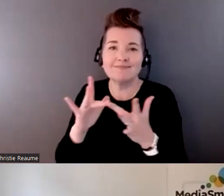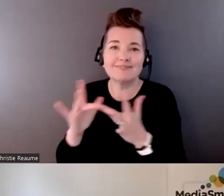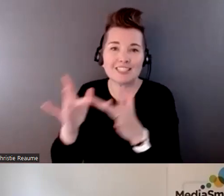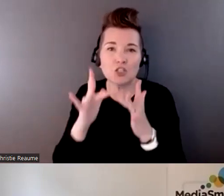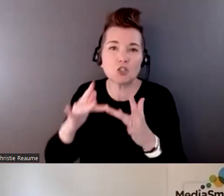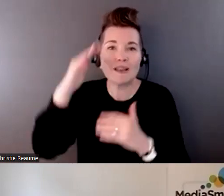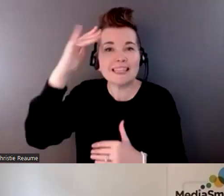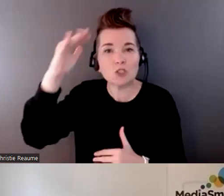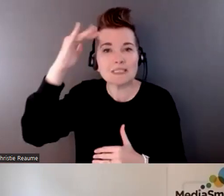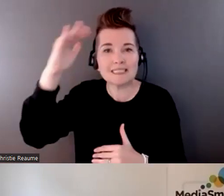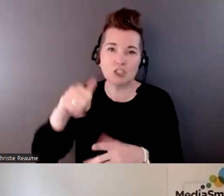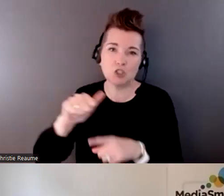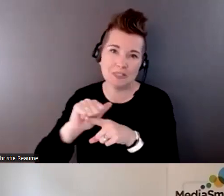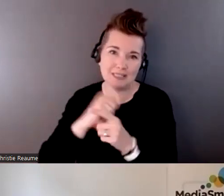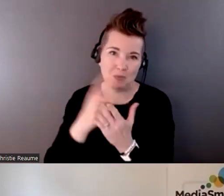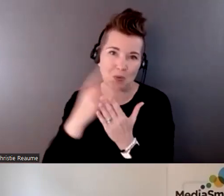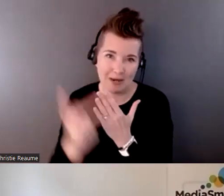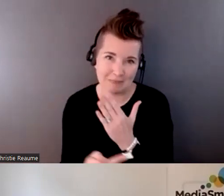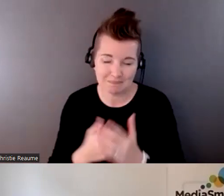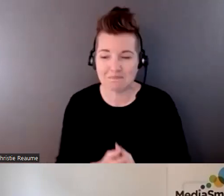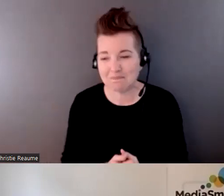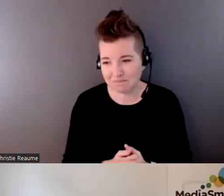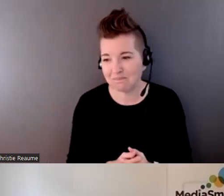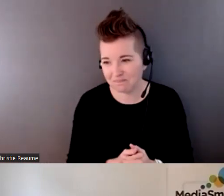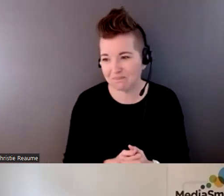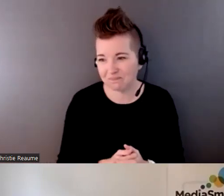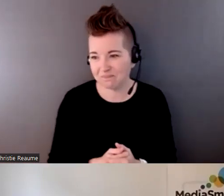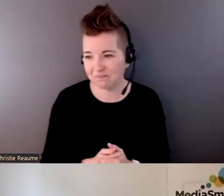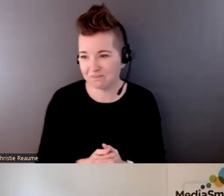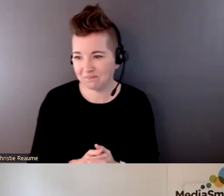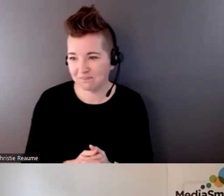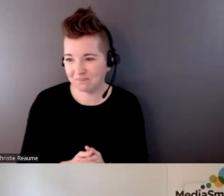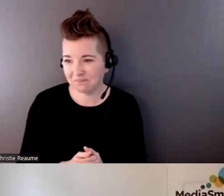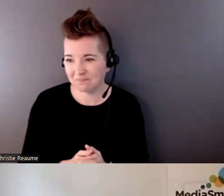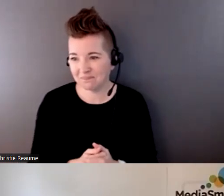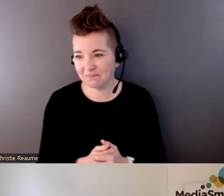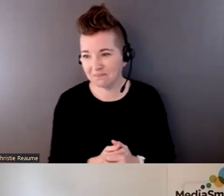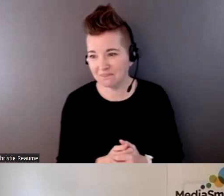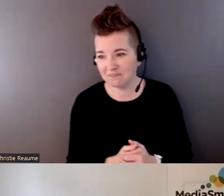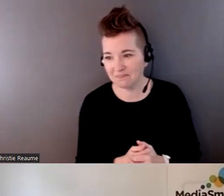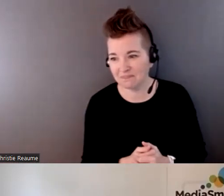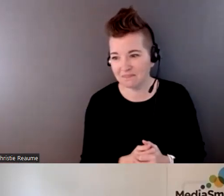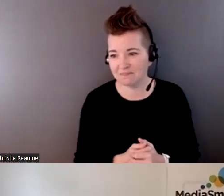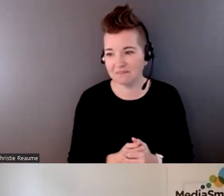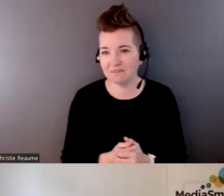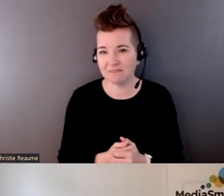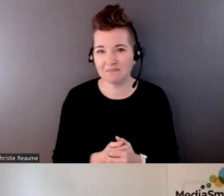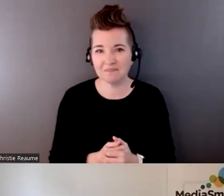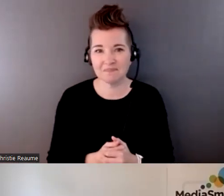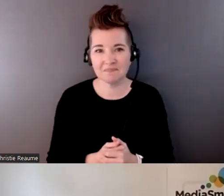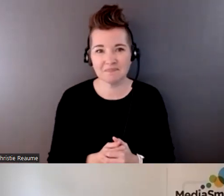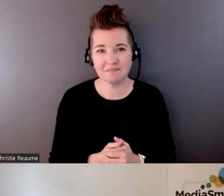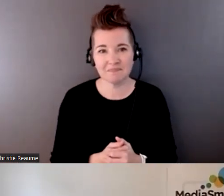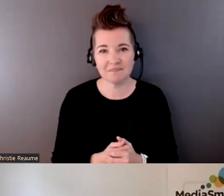programs that's great thank you um do you happen to know um if somebody wants to figure out whether